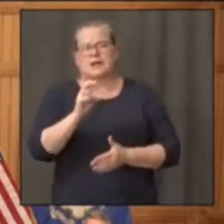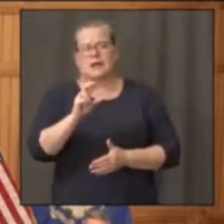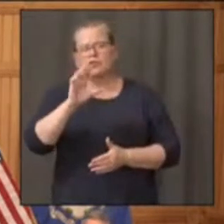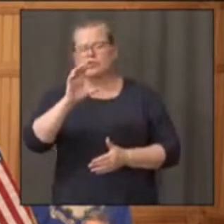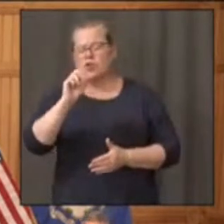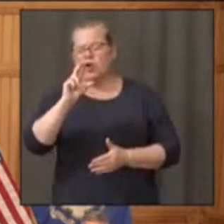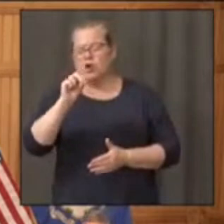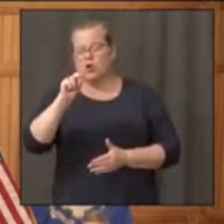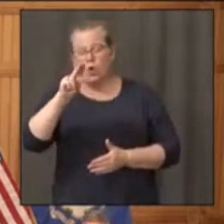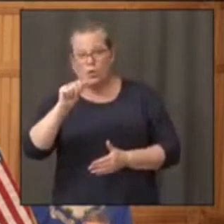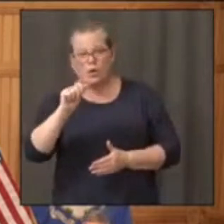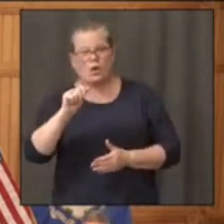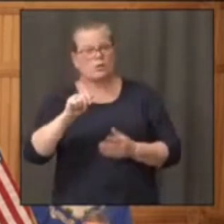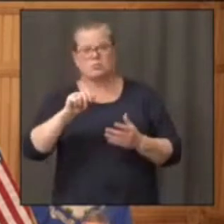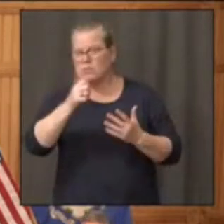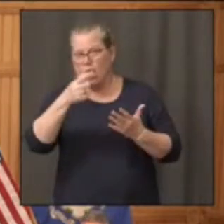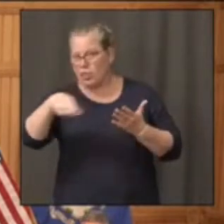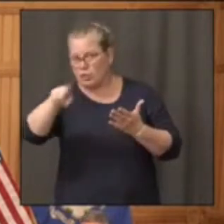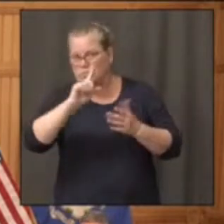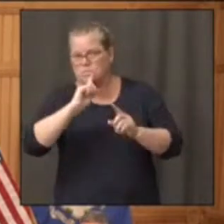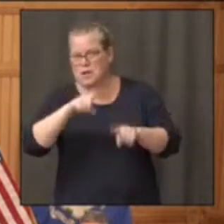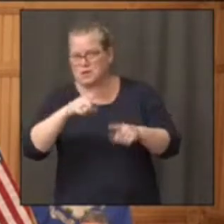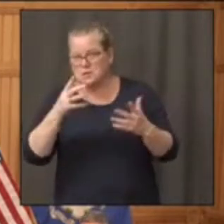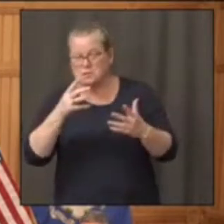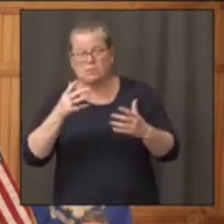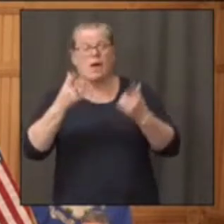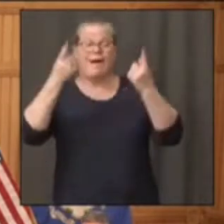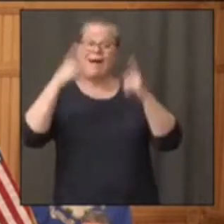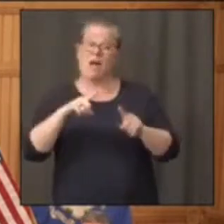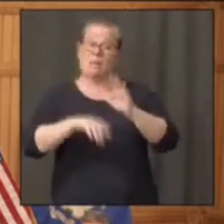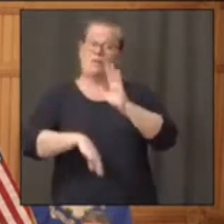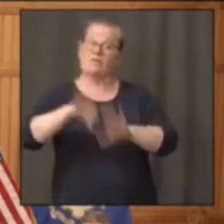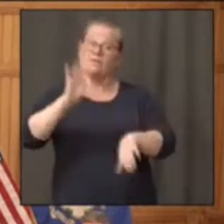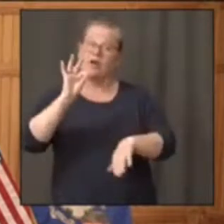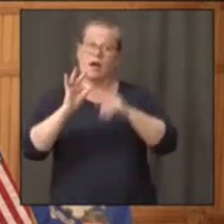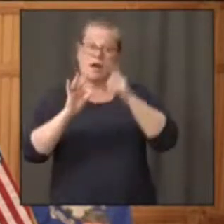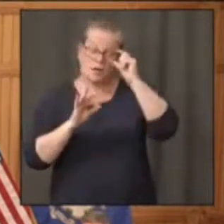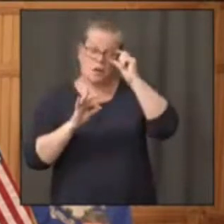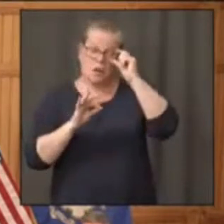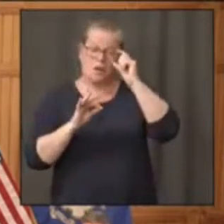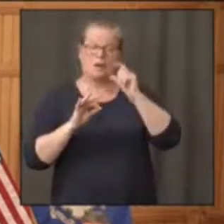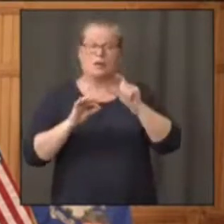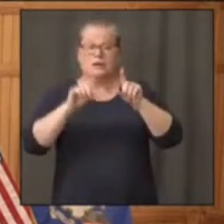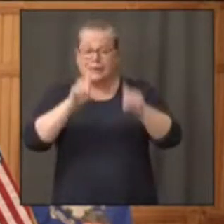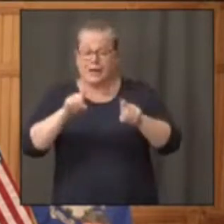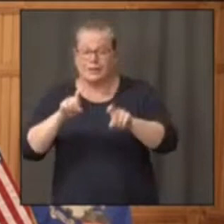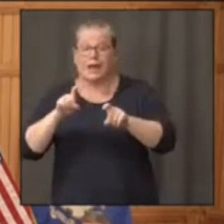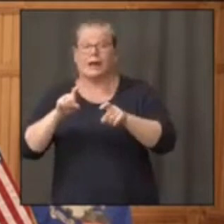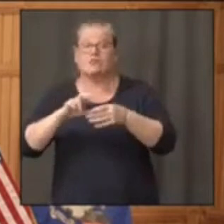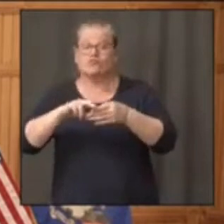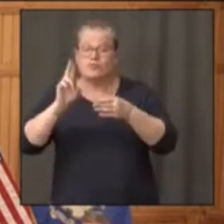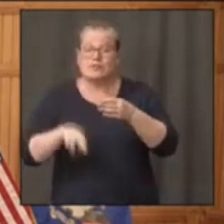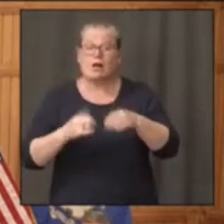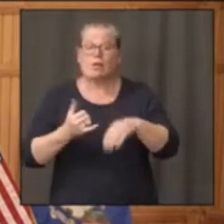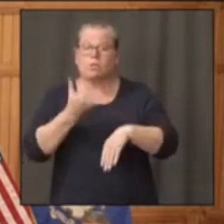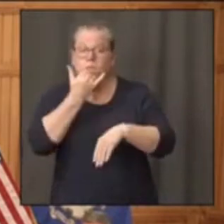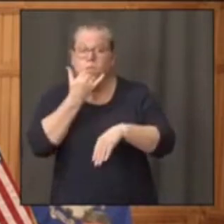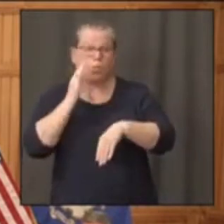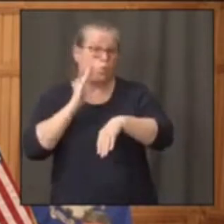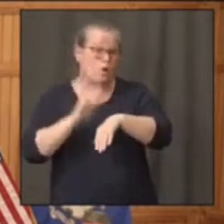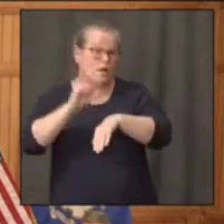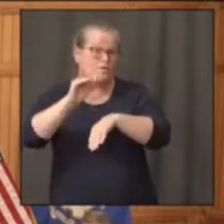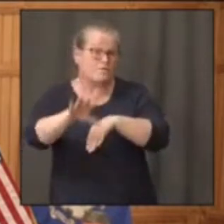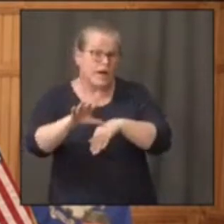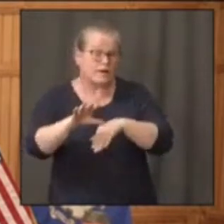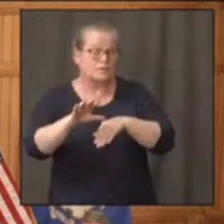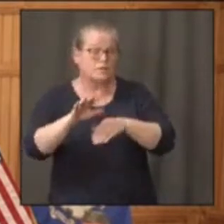happening today, or finding out about it at least, can that have an effect looking forward to the schools reopening, or would it take something a